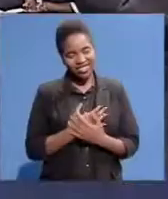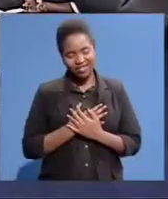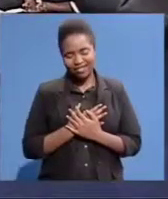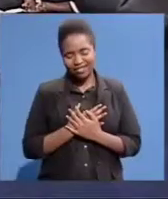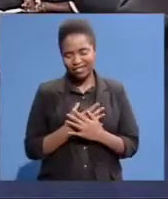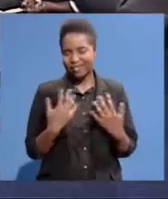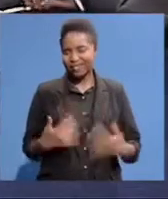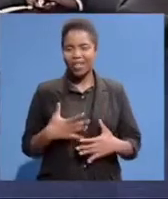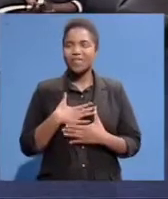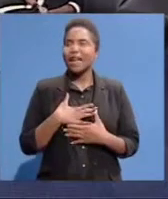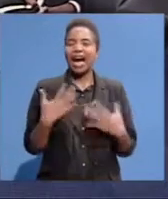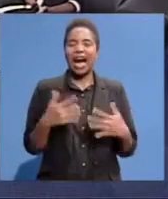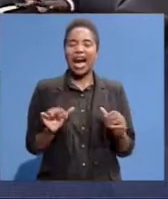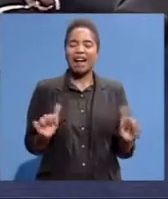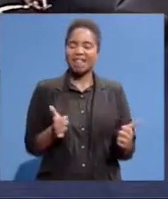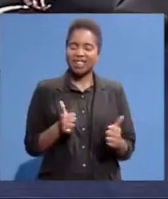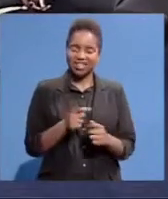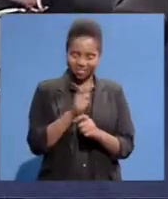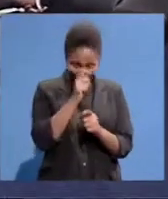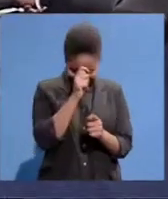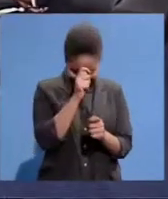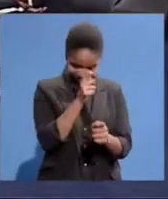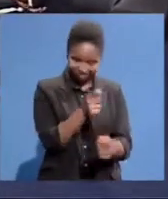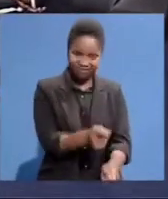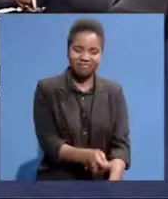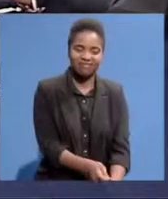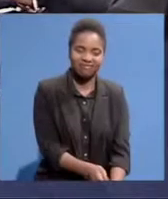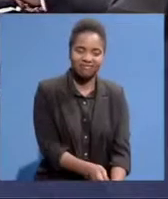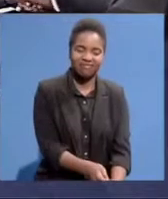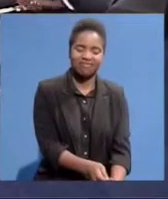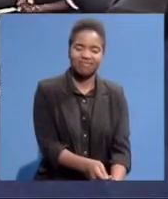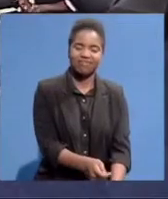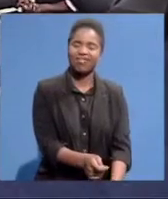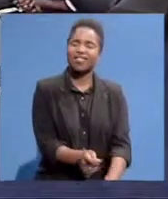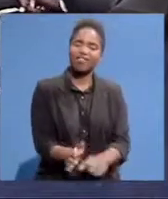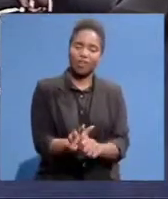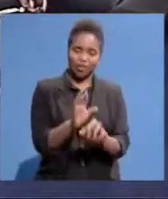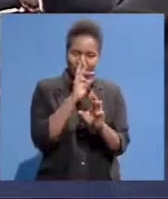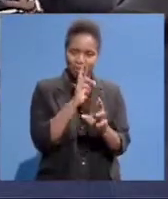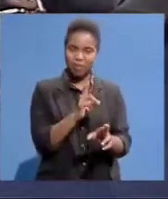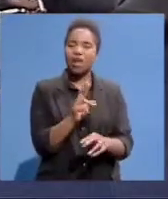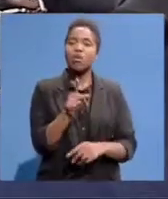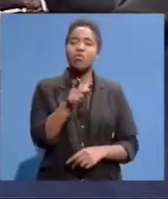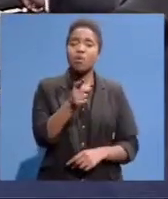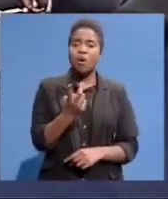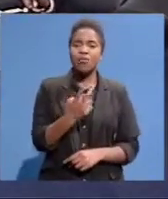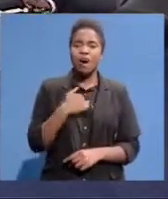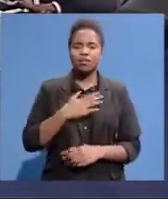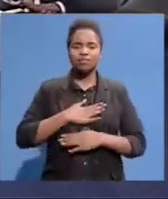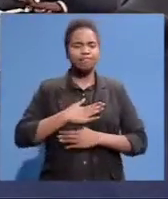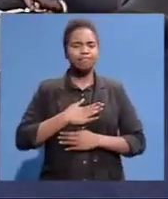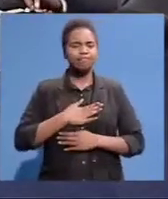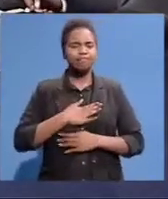Royalty, greatness. That? I did, Tatawam, because I think you know, and I think through your humility as one of the